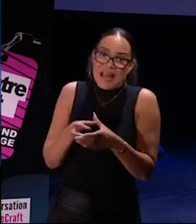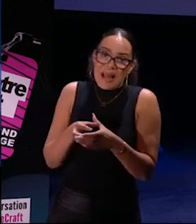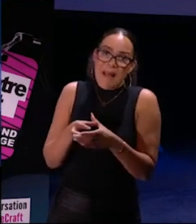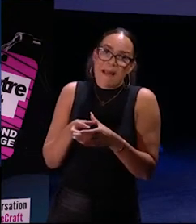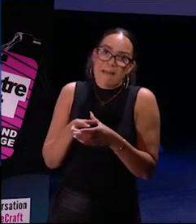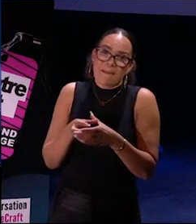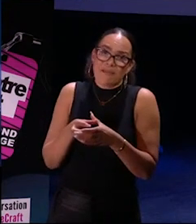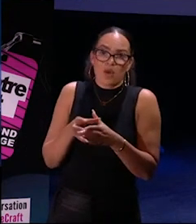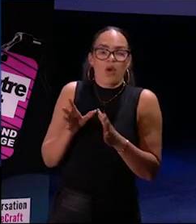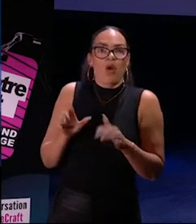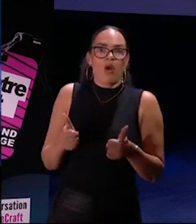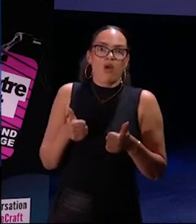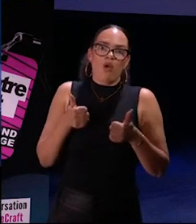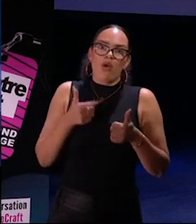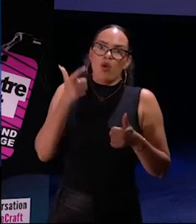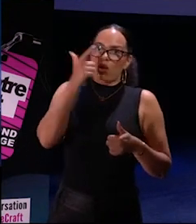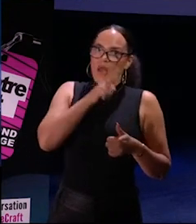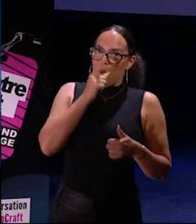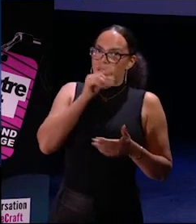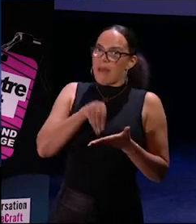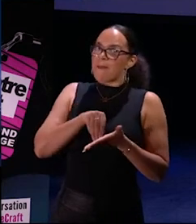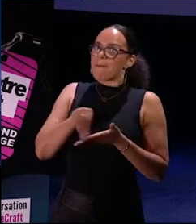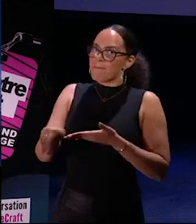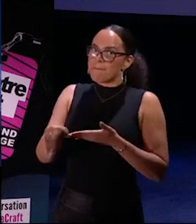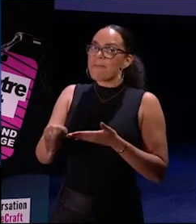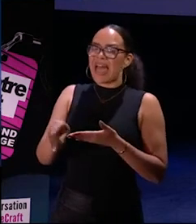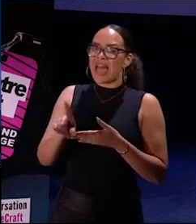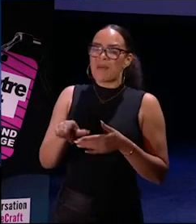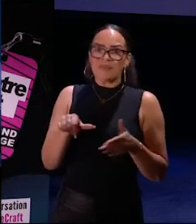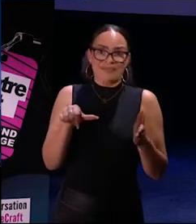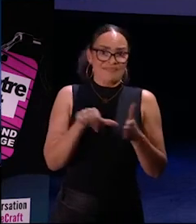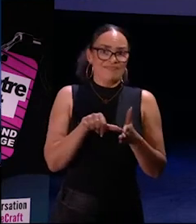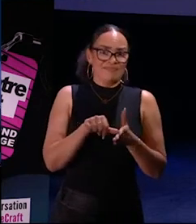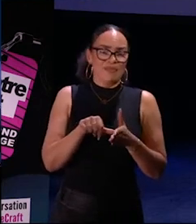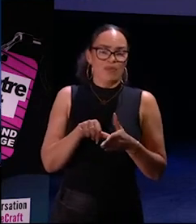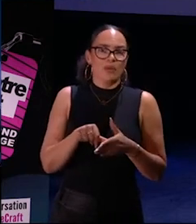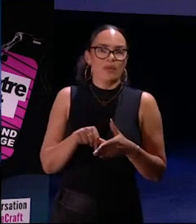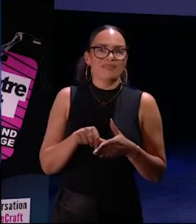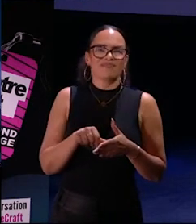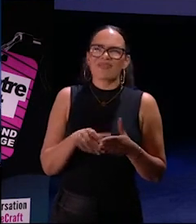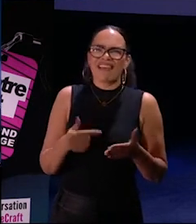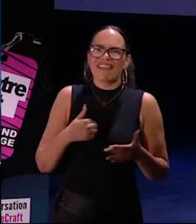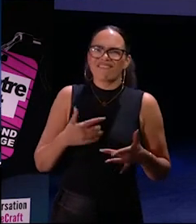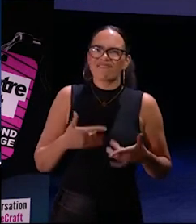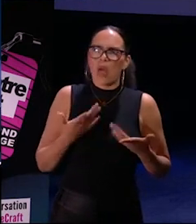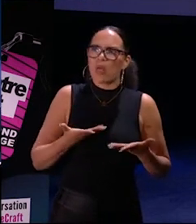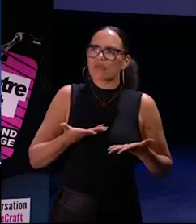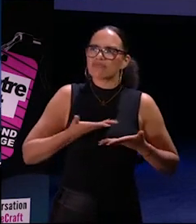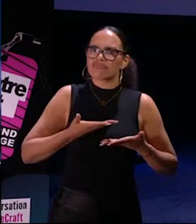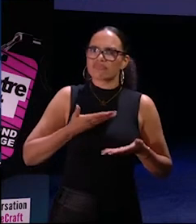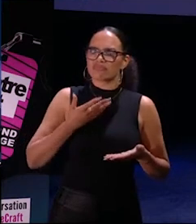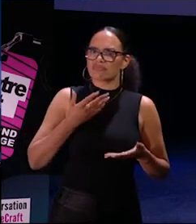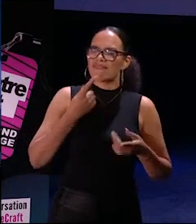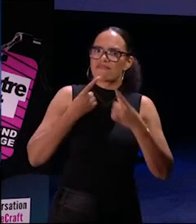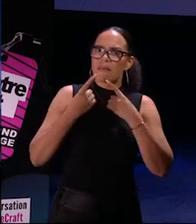to pay them, but it was really difficult. And then I sort of landed with not enough information about what I'd been doing to